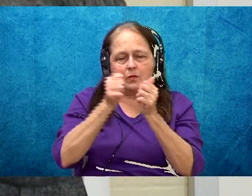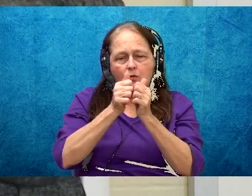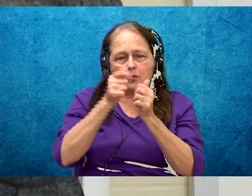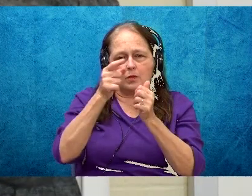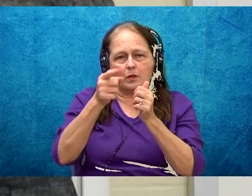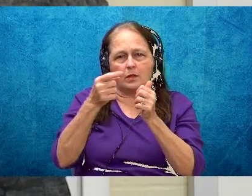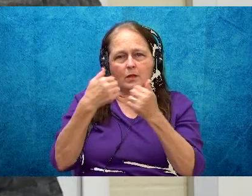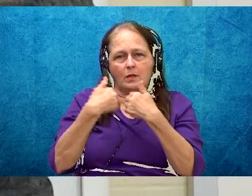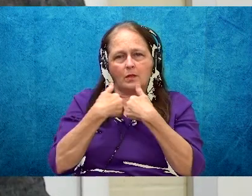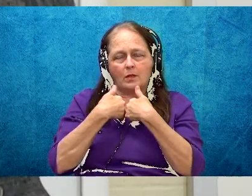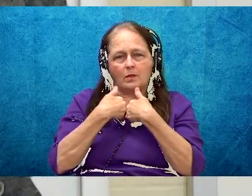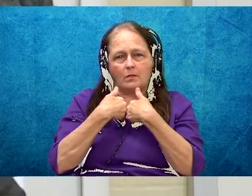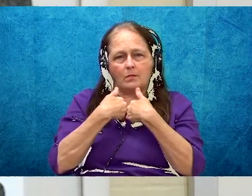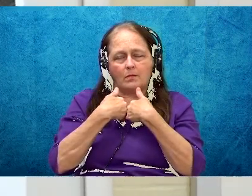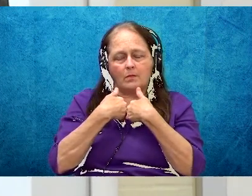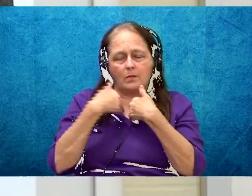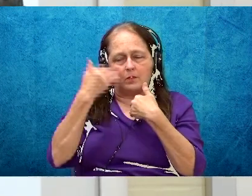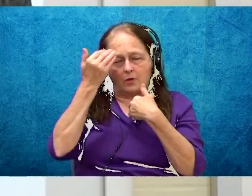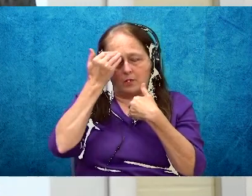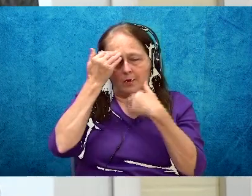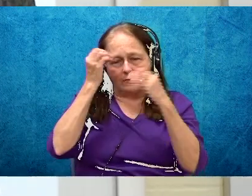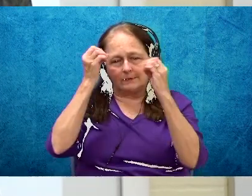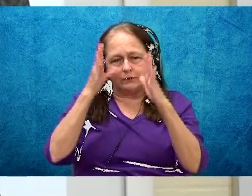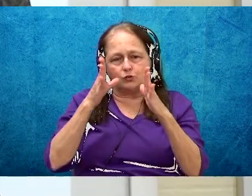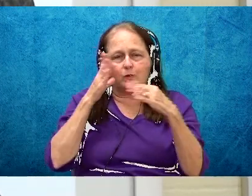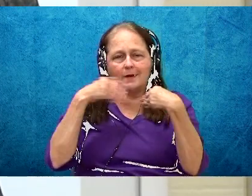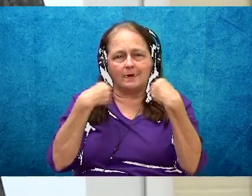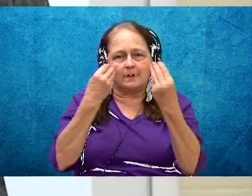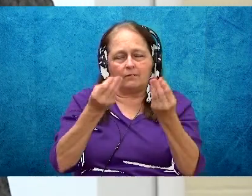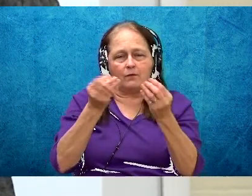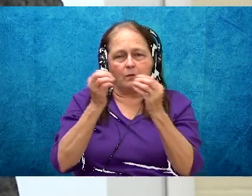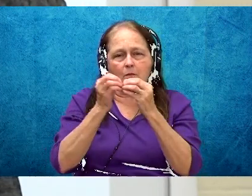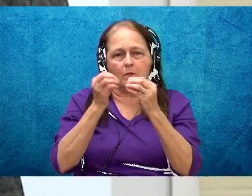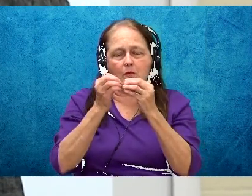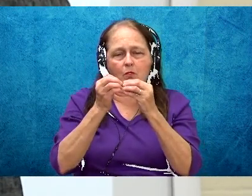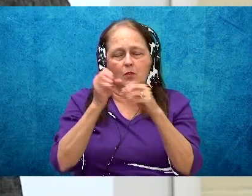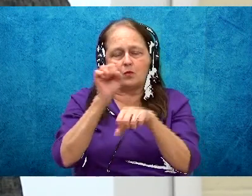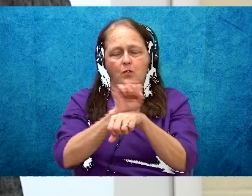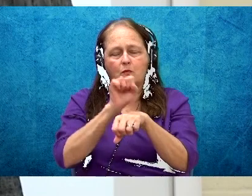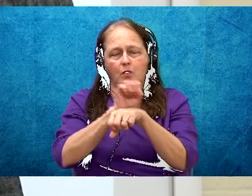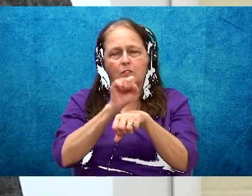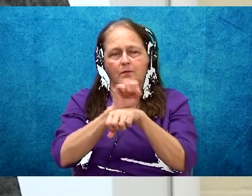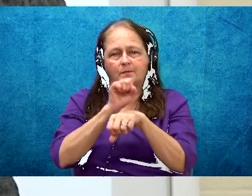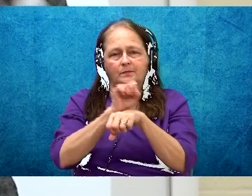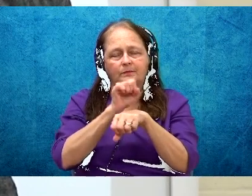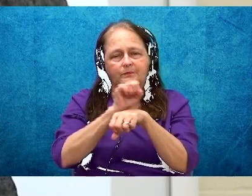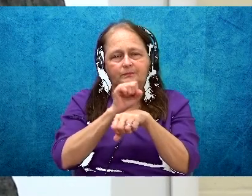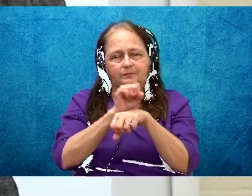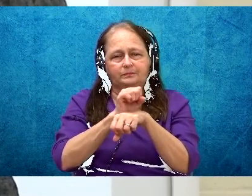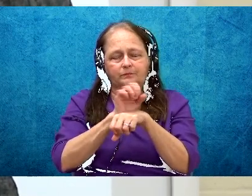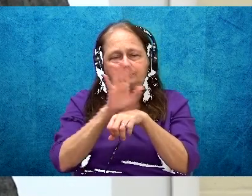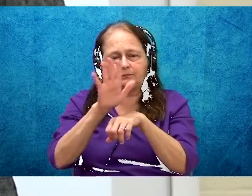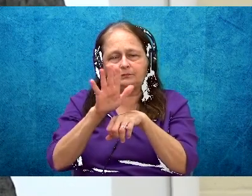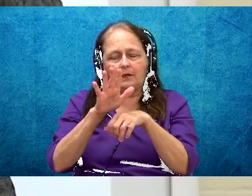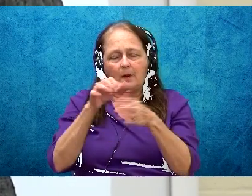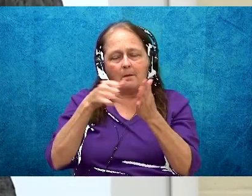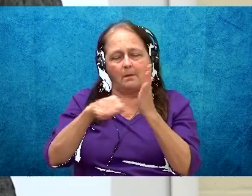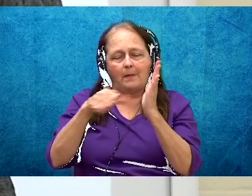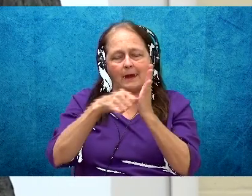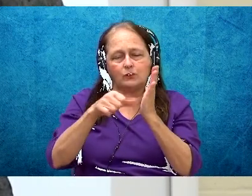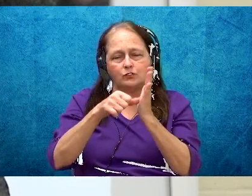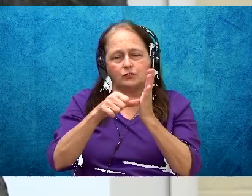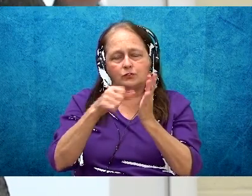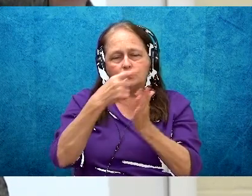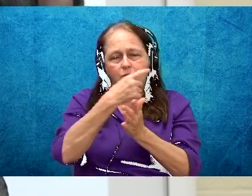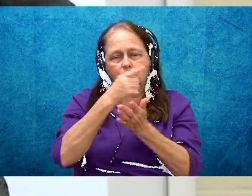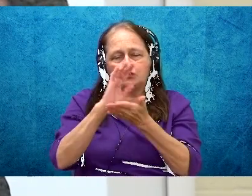have a sample problem, because I know your teacher will be giving you some work to do on her page, and you